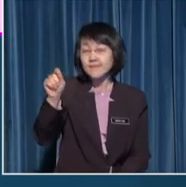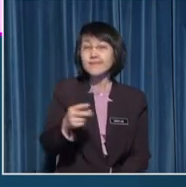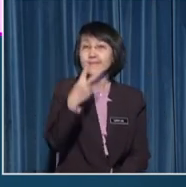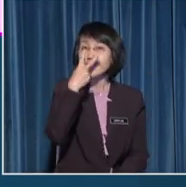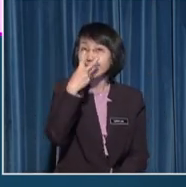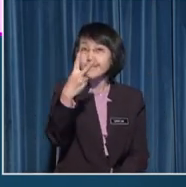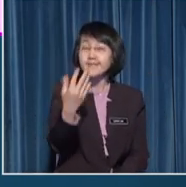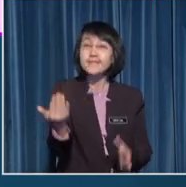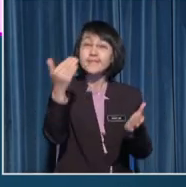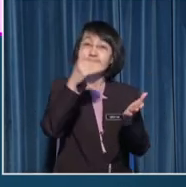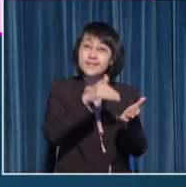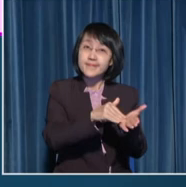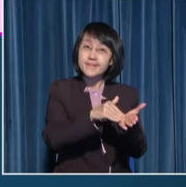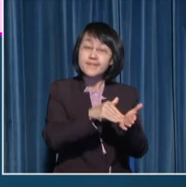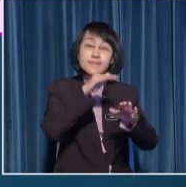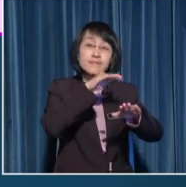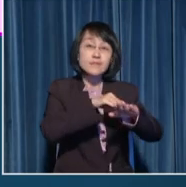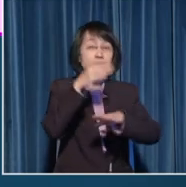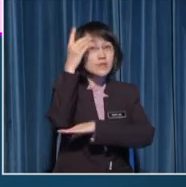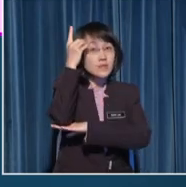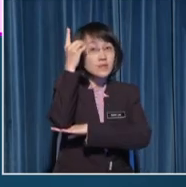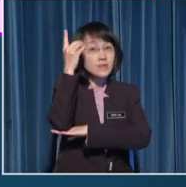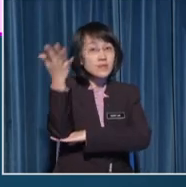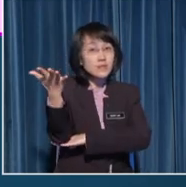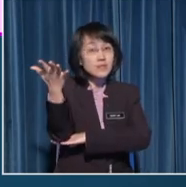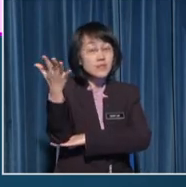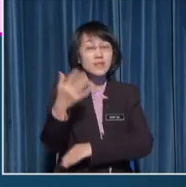Look again at the data.